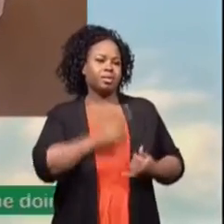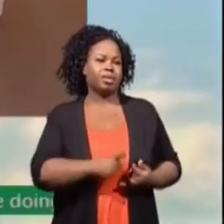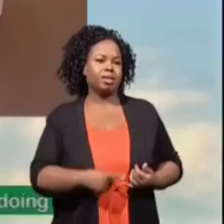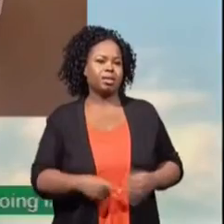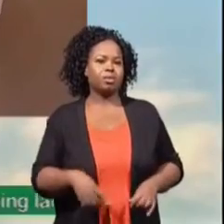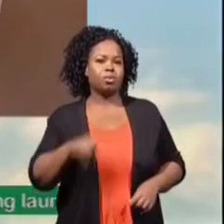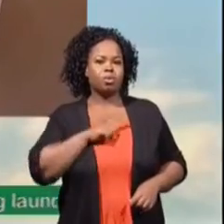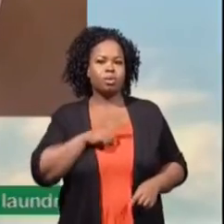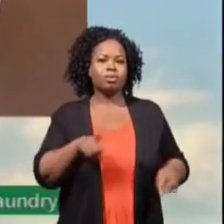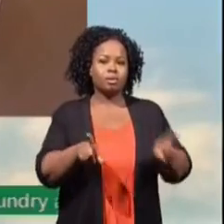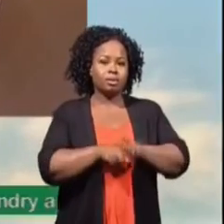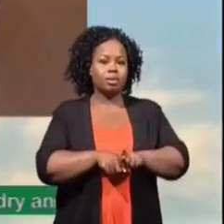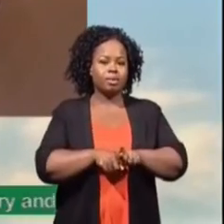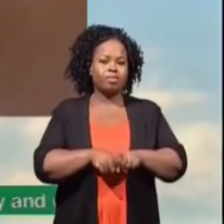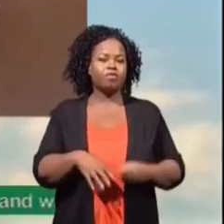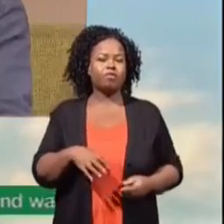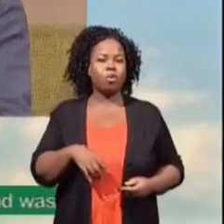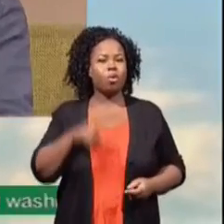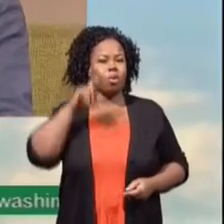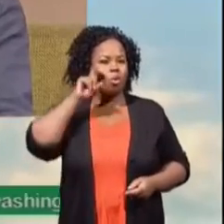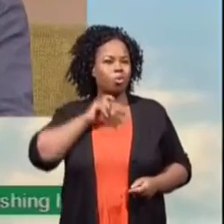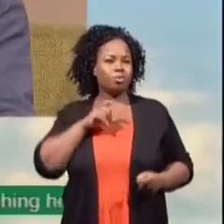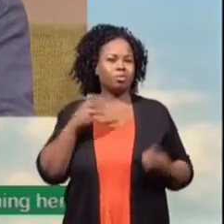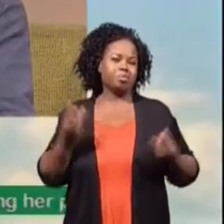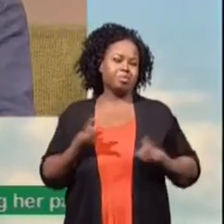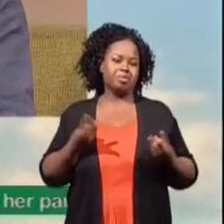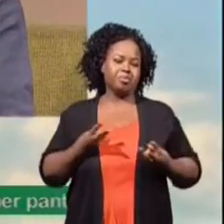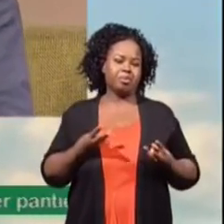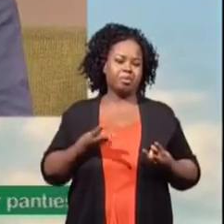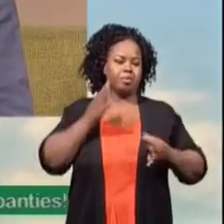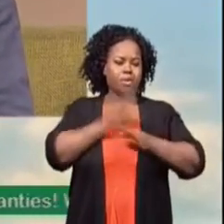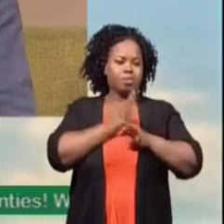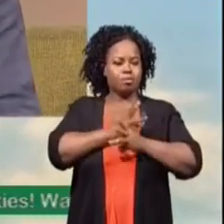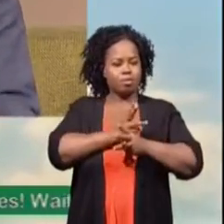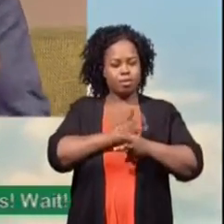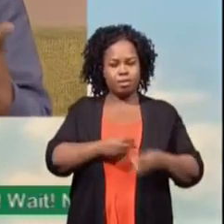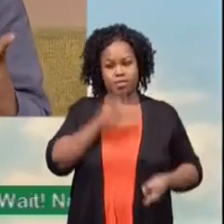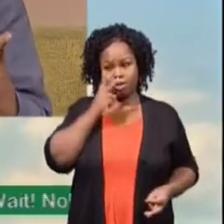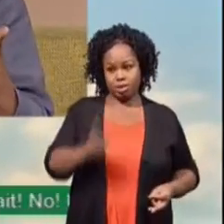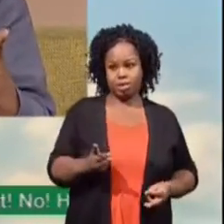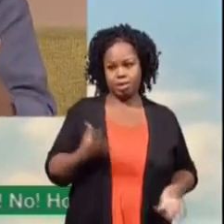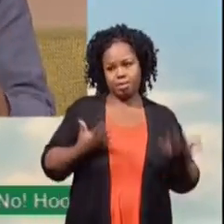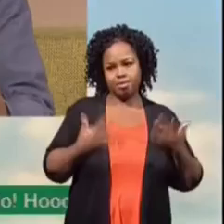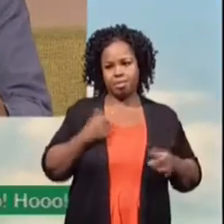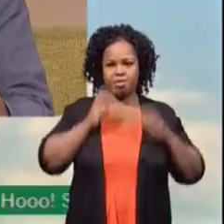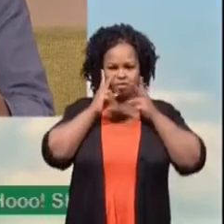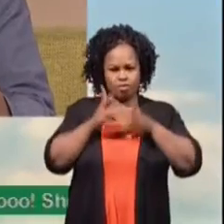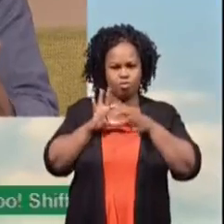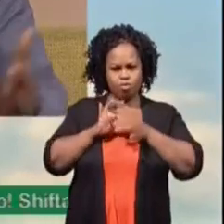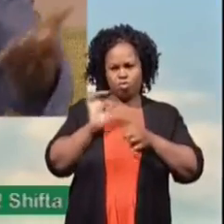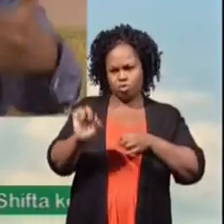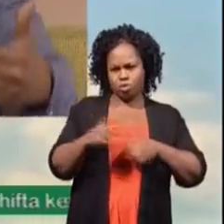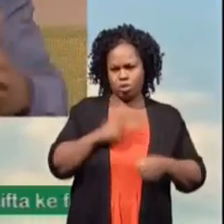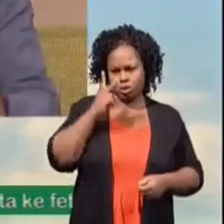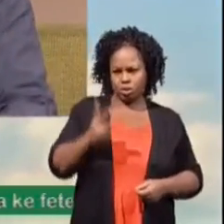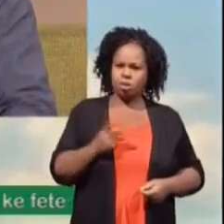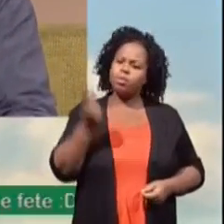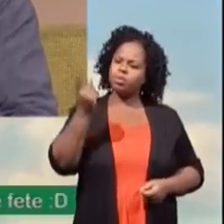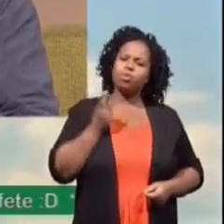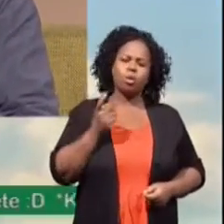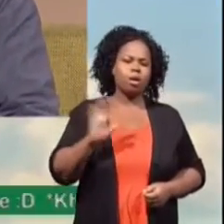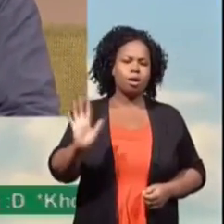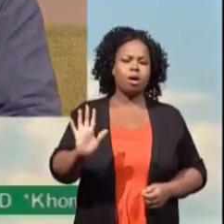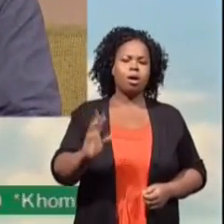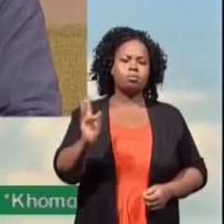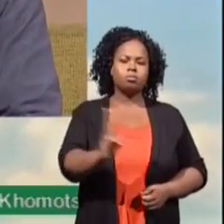is it that I'm trying to say good naba abantu abadala bangasabi once bayibona let's say bavakashile kwakho bayakubona ukuthi